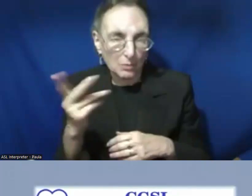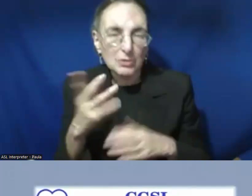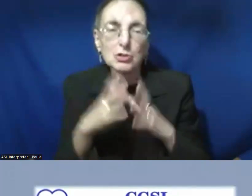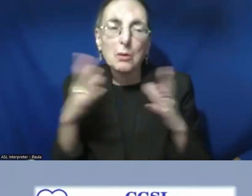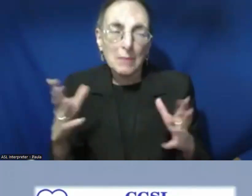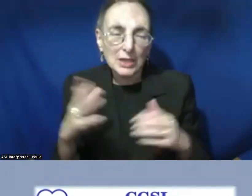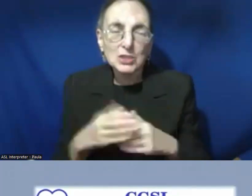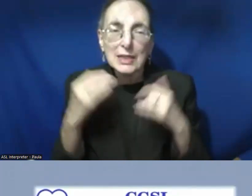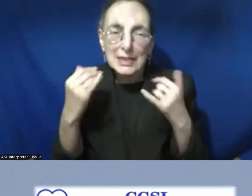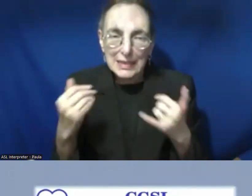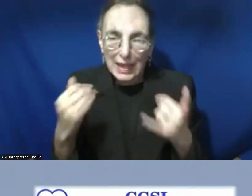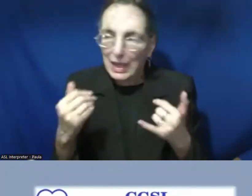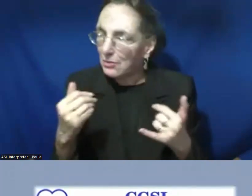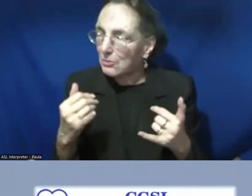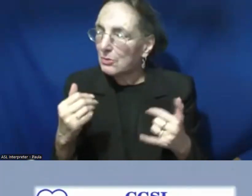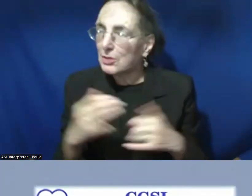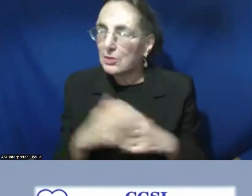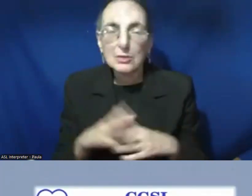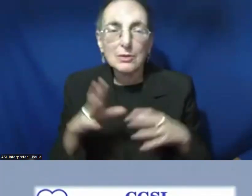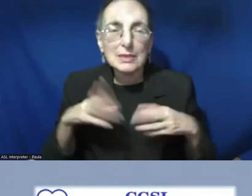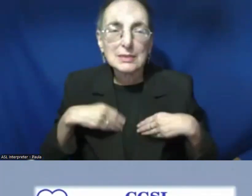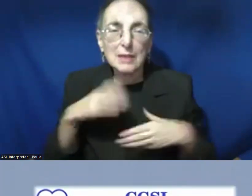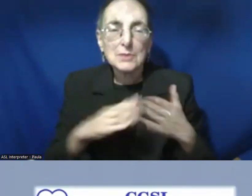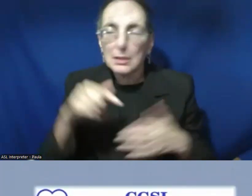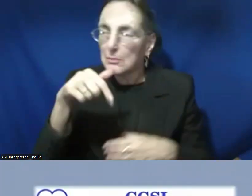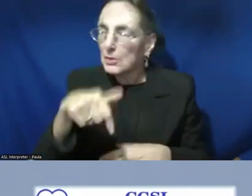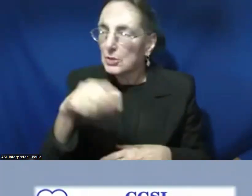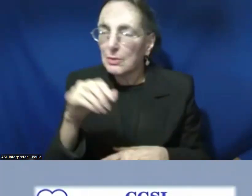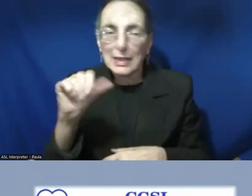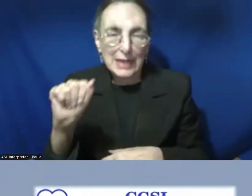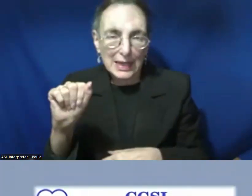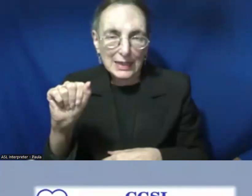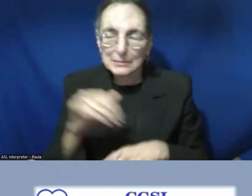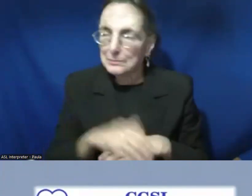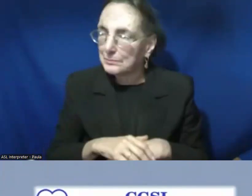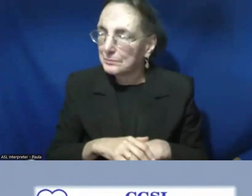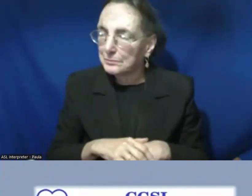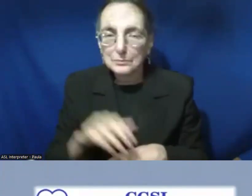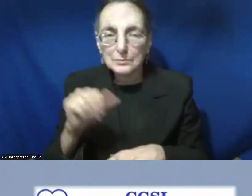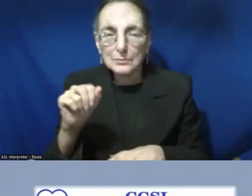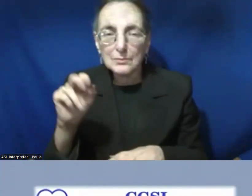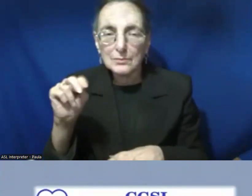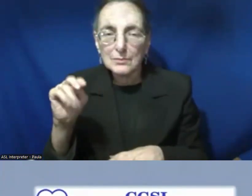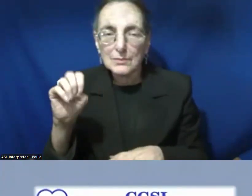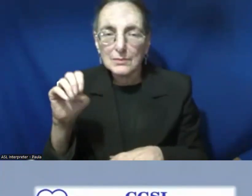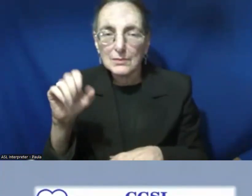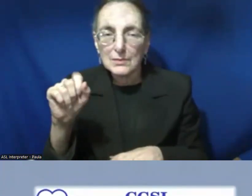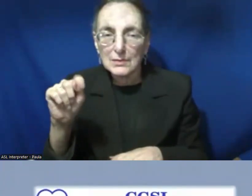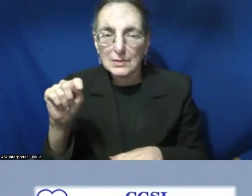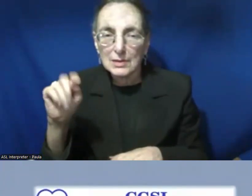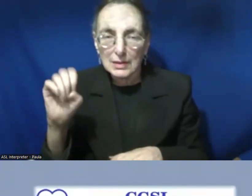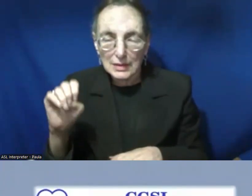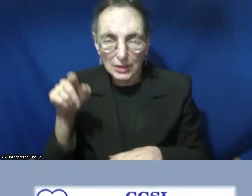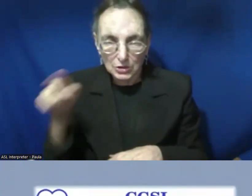some Q&A. So I think, Annette, since you're right here and still on camera, I'll ask you the